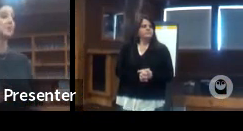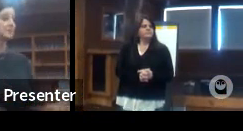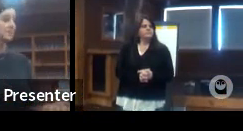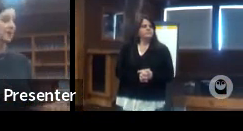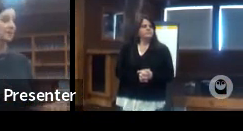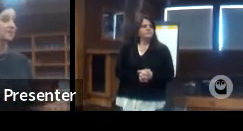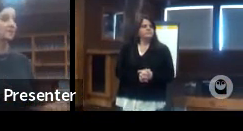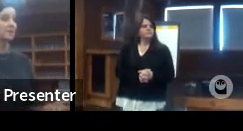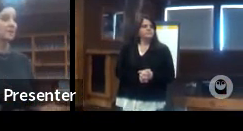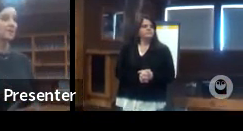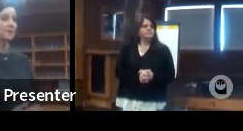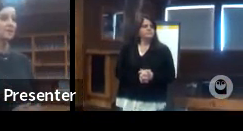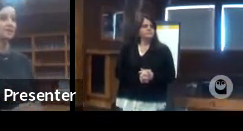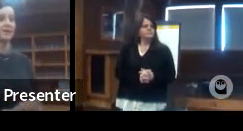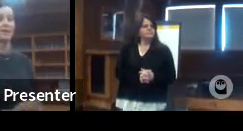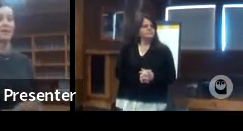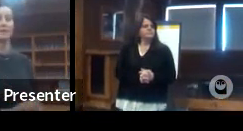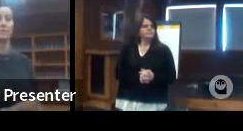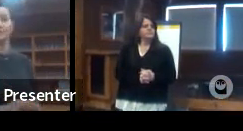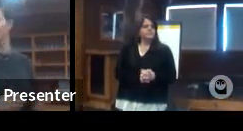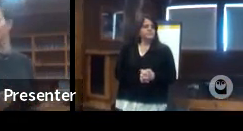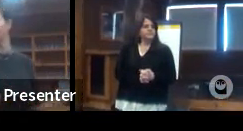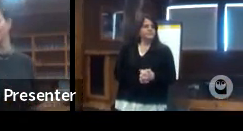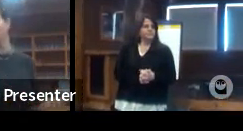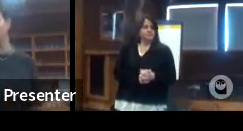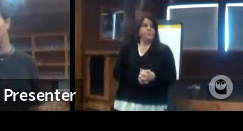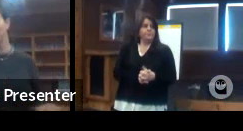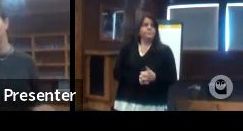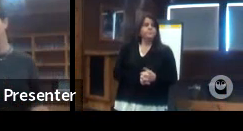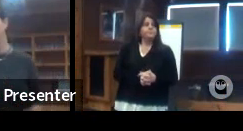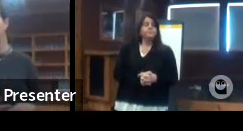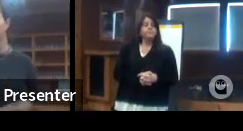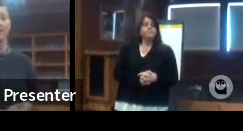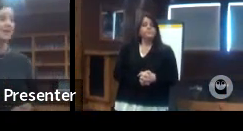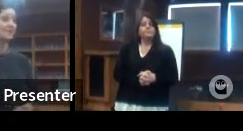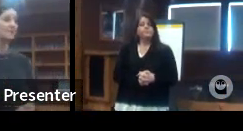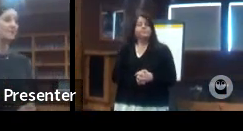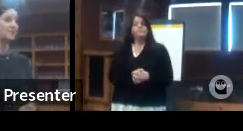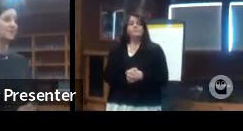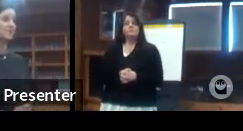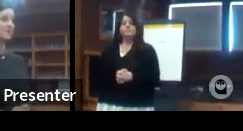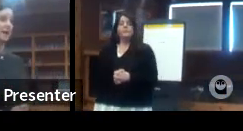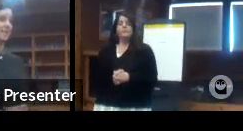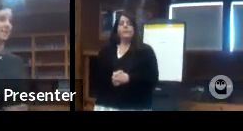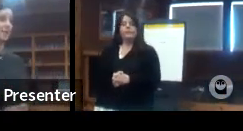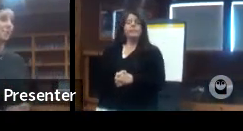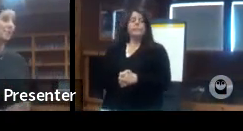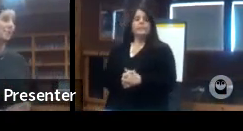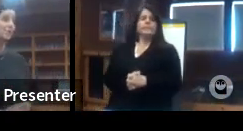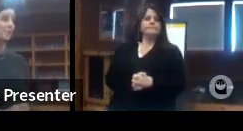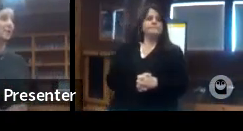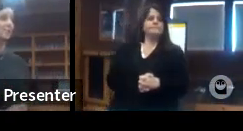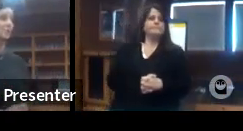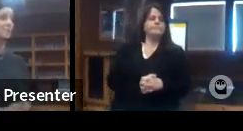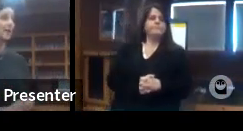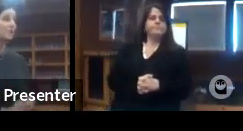that you participate in this, and we'll just kind of see how it goes. We've never done it before. And so we hope